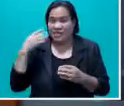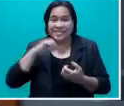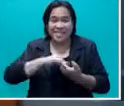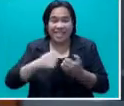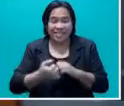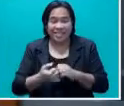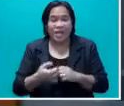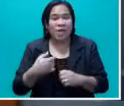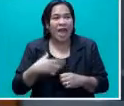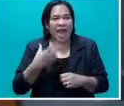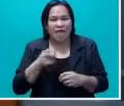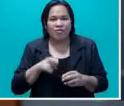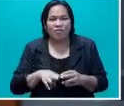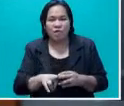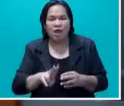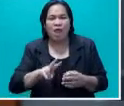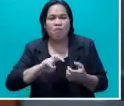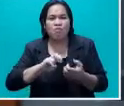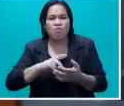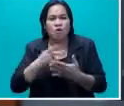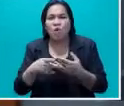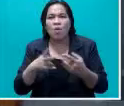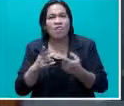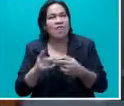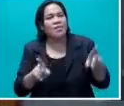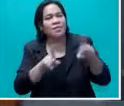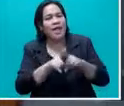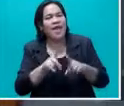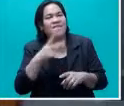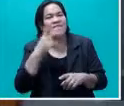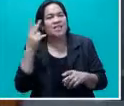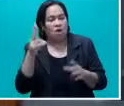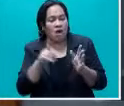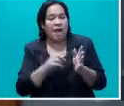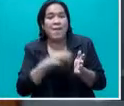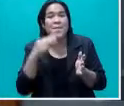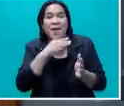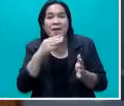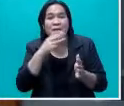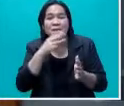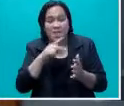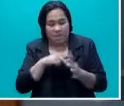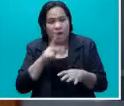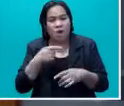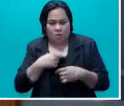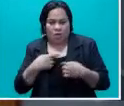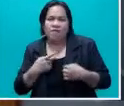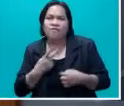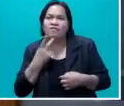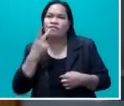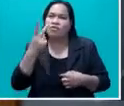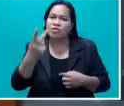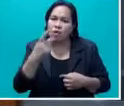have a twinning program with Victoria Parliament. And in that one of our visits, we were also taken on